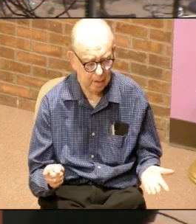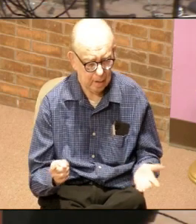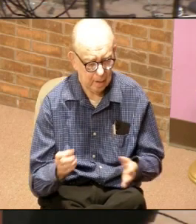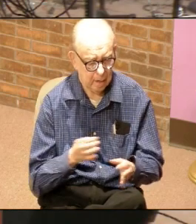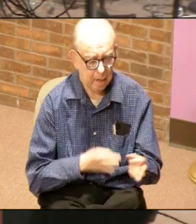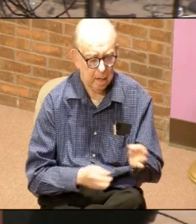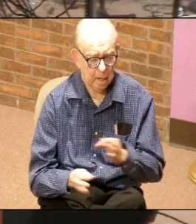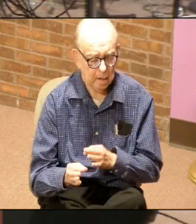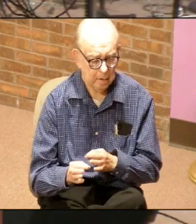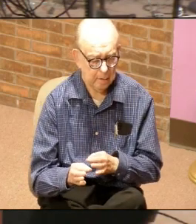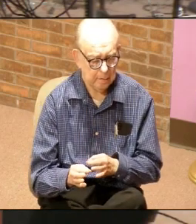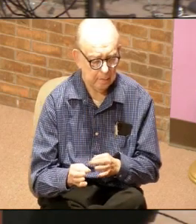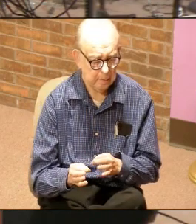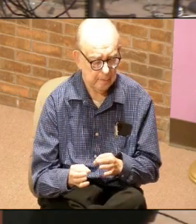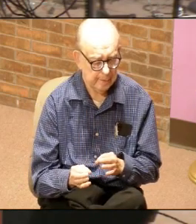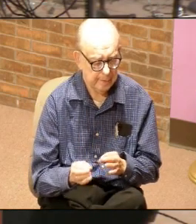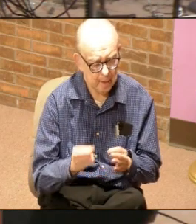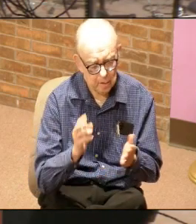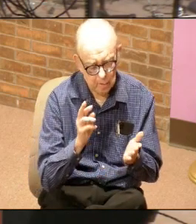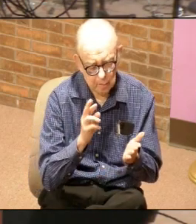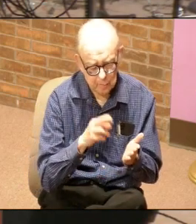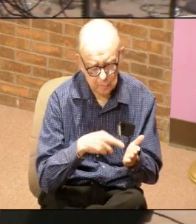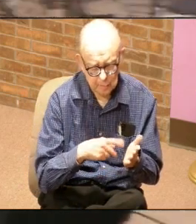rather recording it.